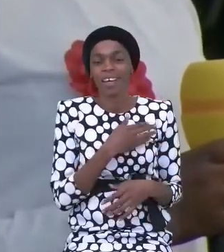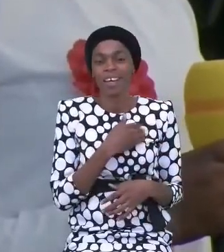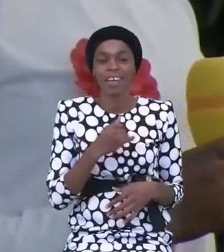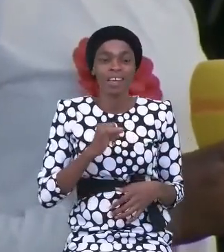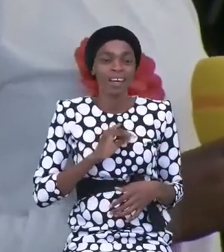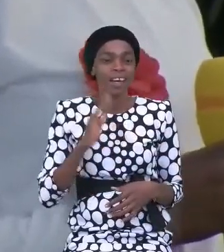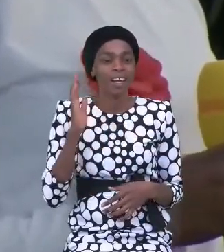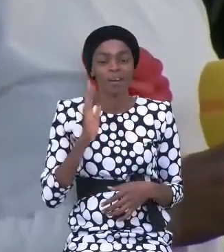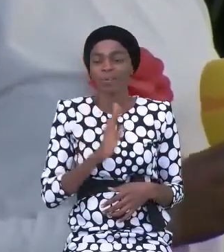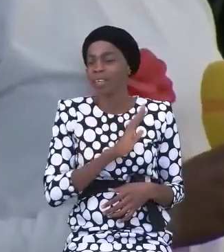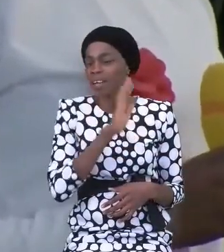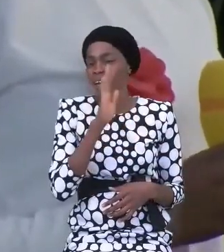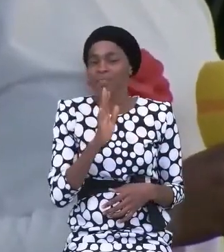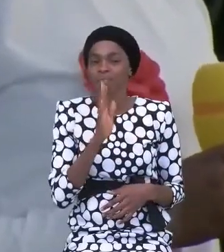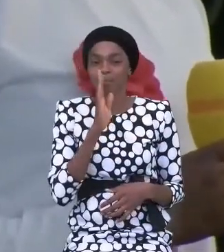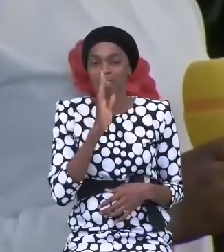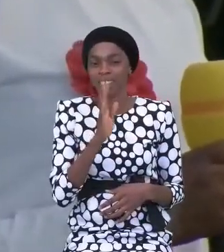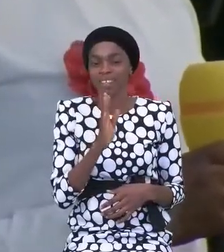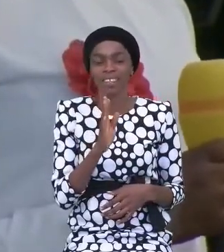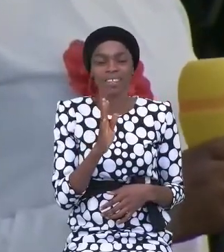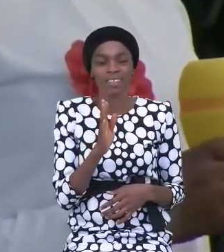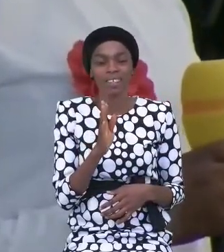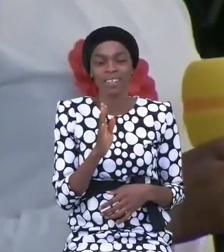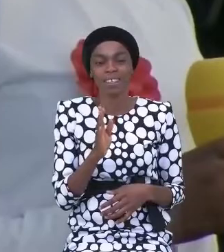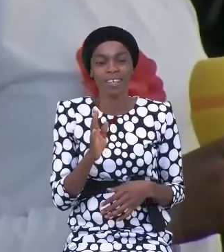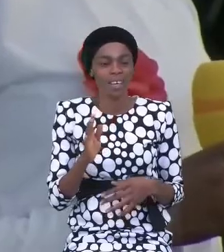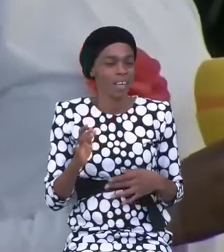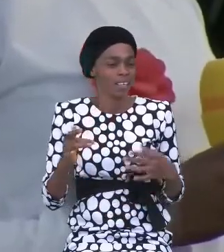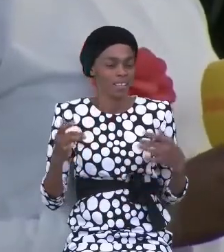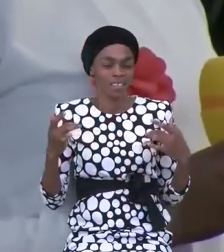disappointed, and I will never be